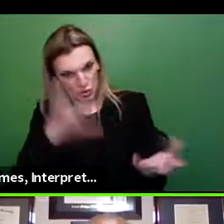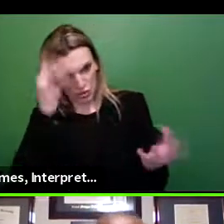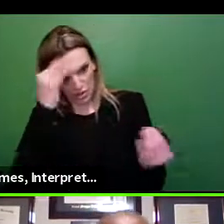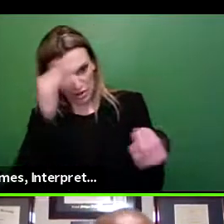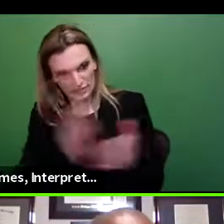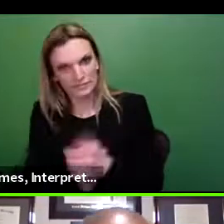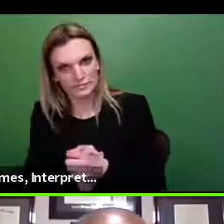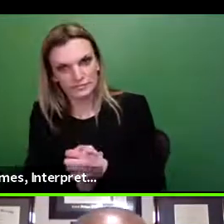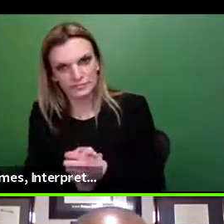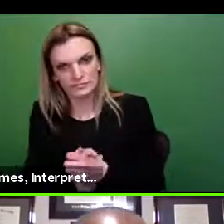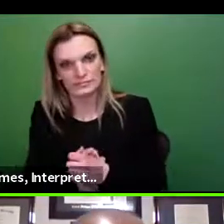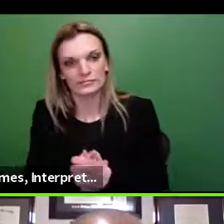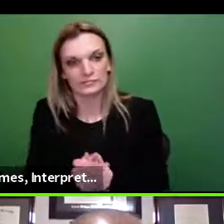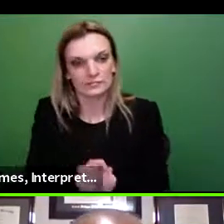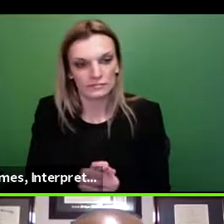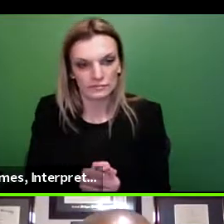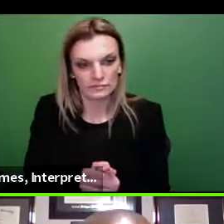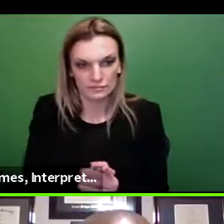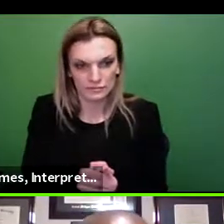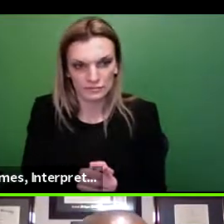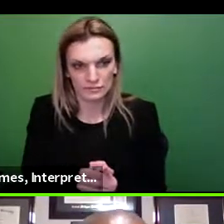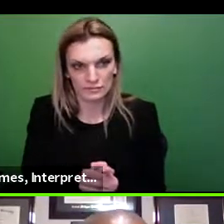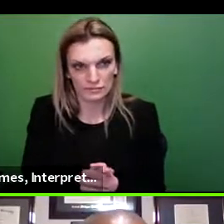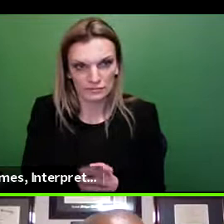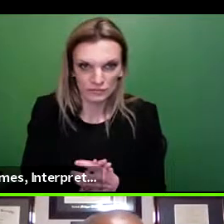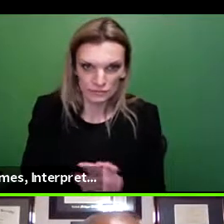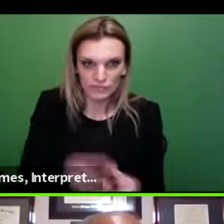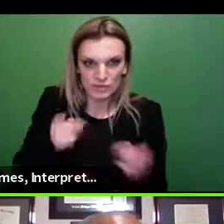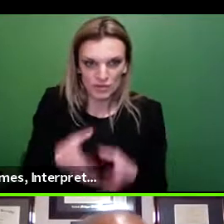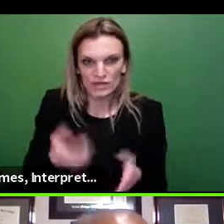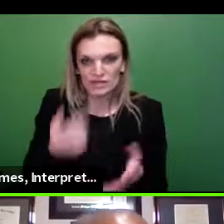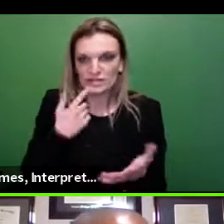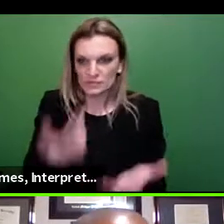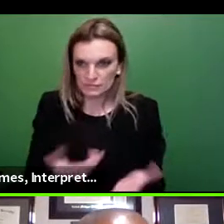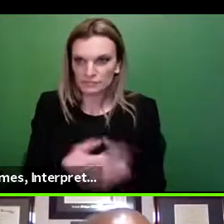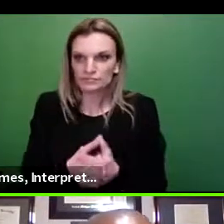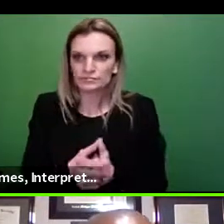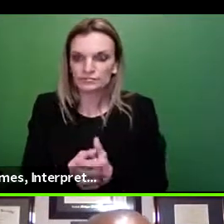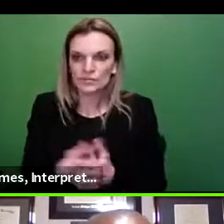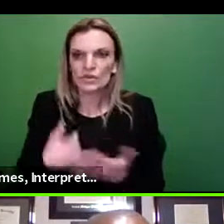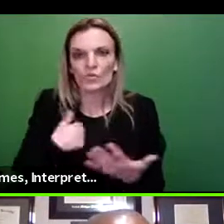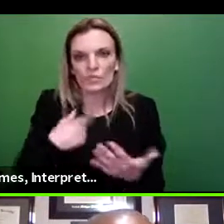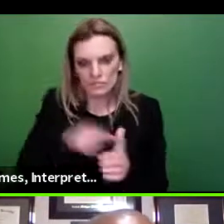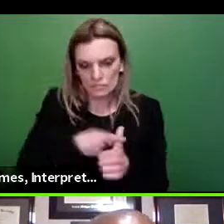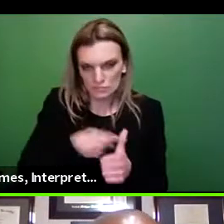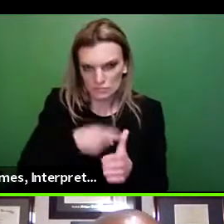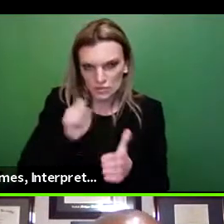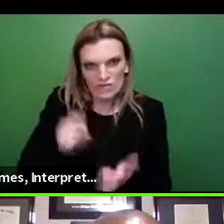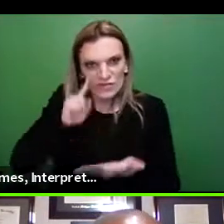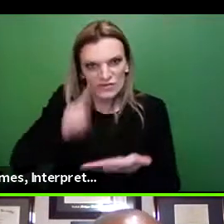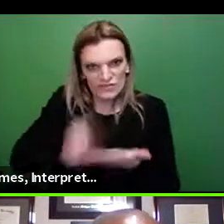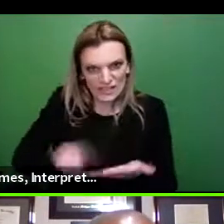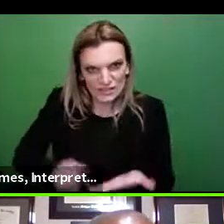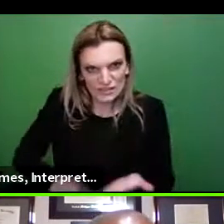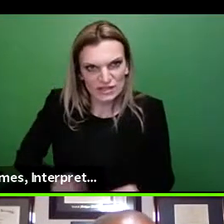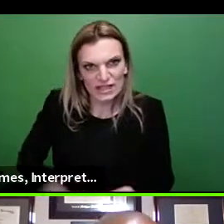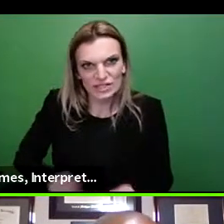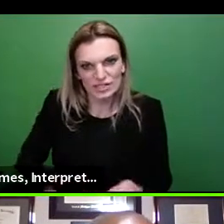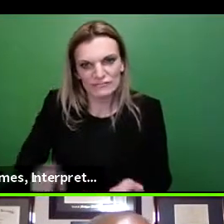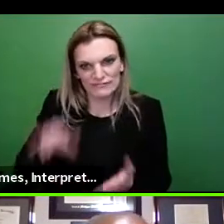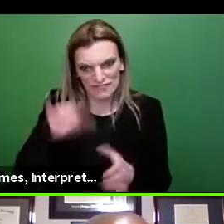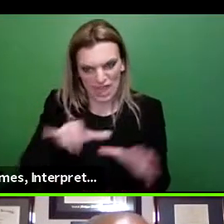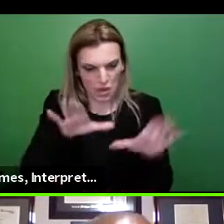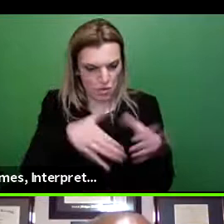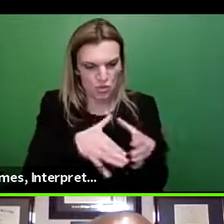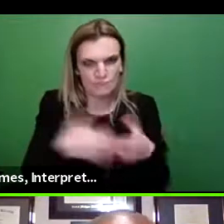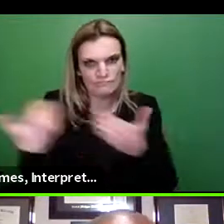Well, I think that we have two tracks. We have the investigatory track with our enforcement group that I'll have to take a look to see